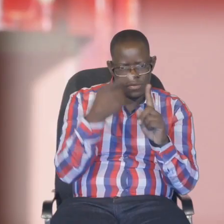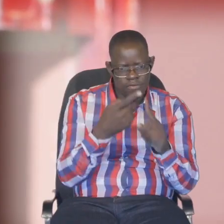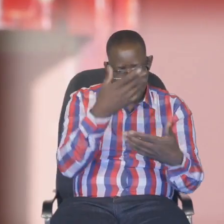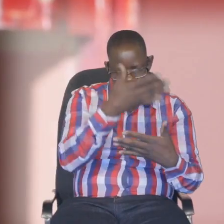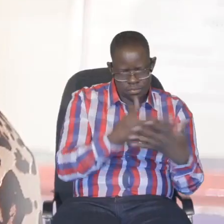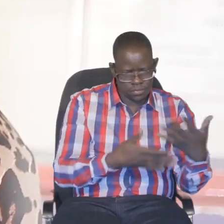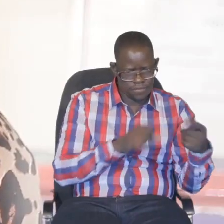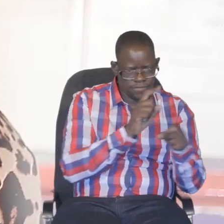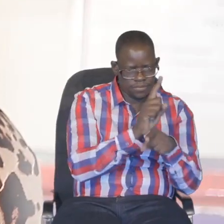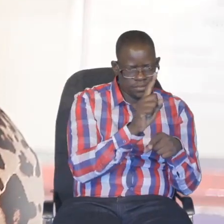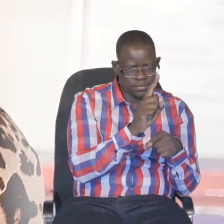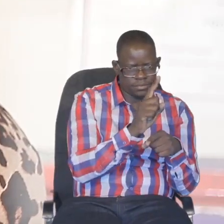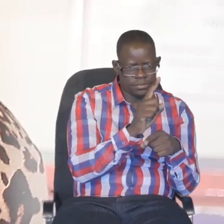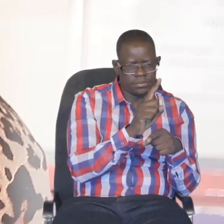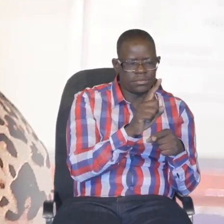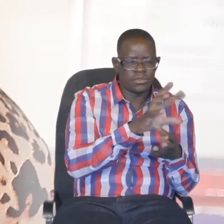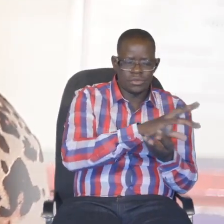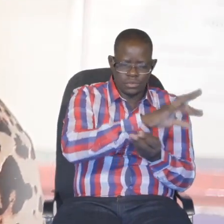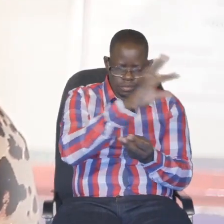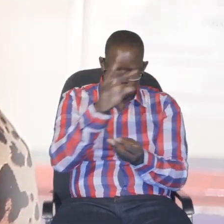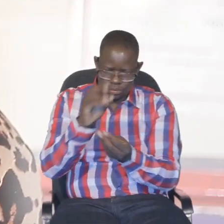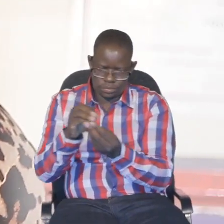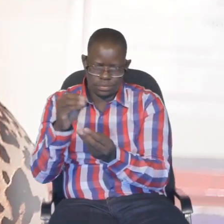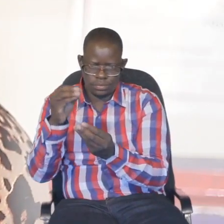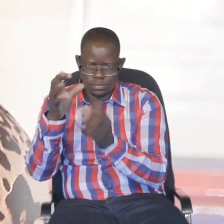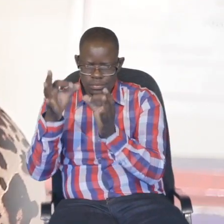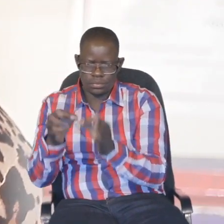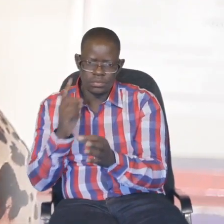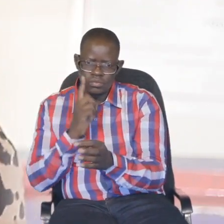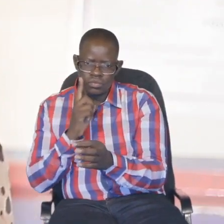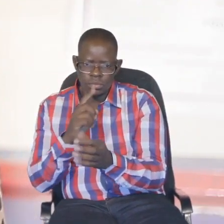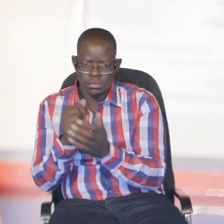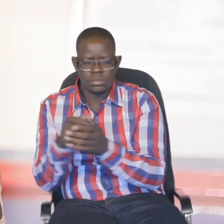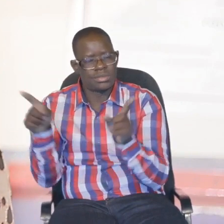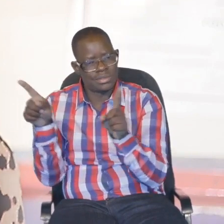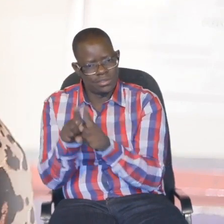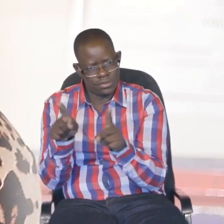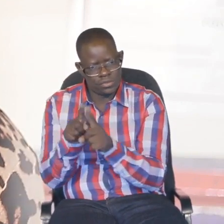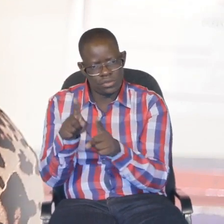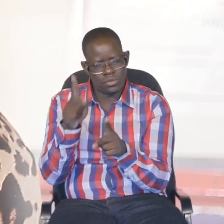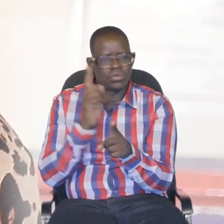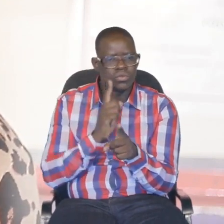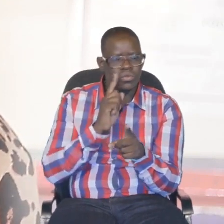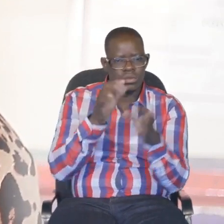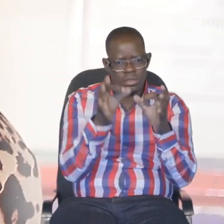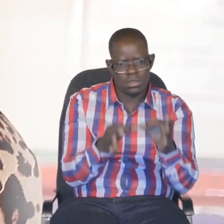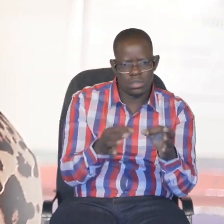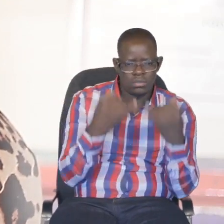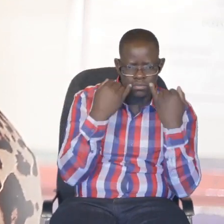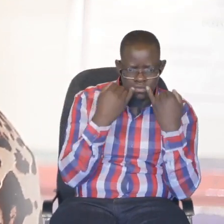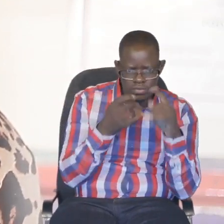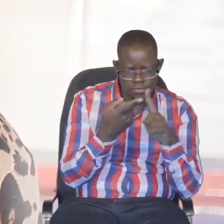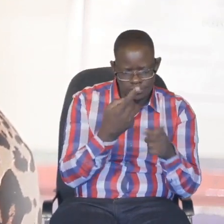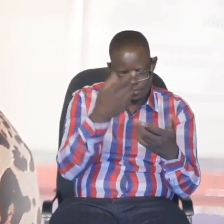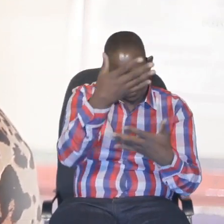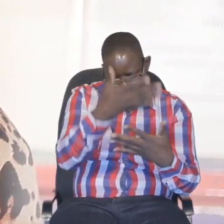books of first entry are transferred to the creditors control account, just like the debtors control account. And from that information, we can now draw